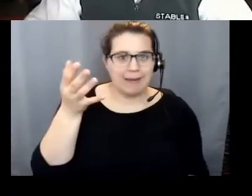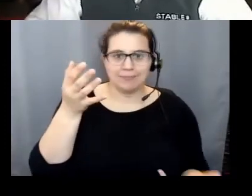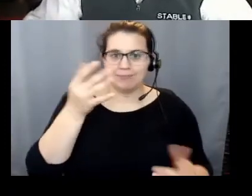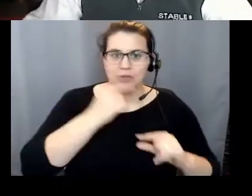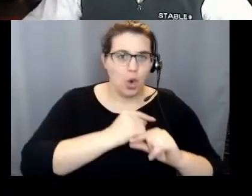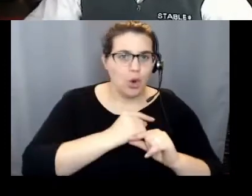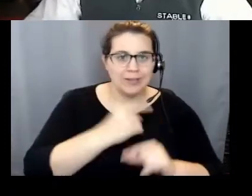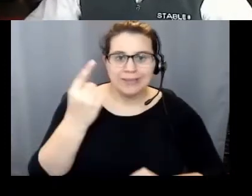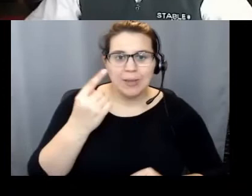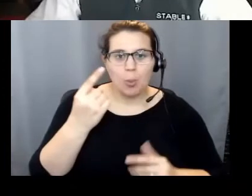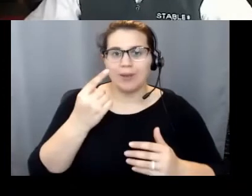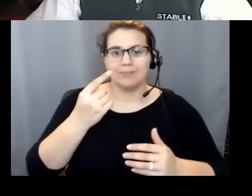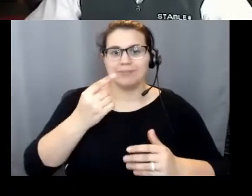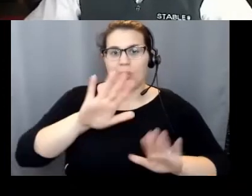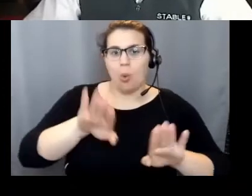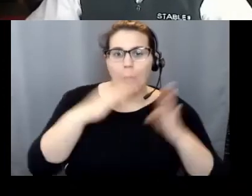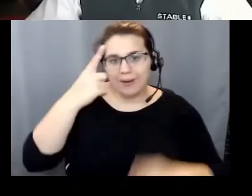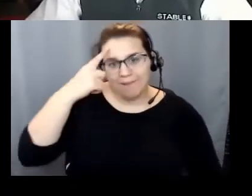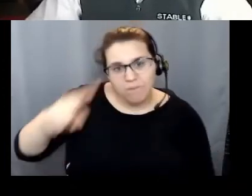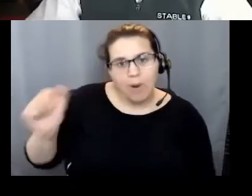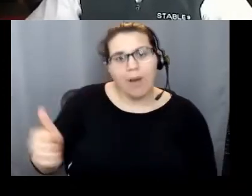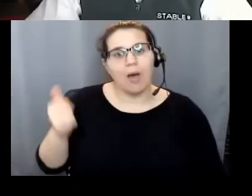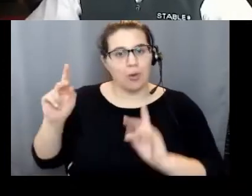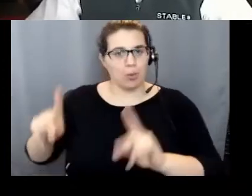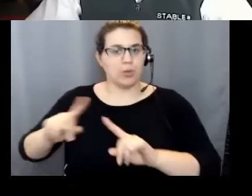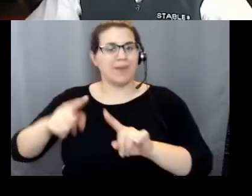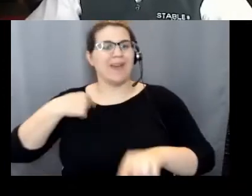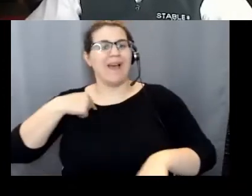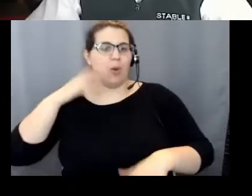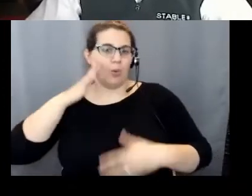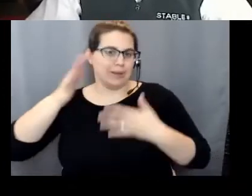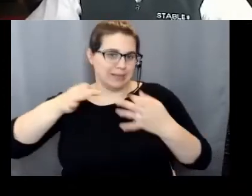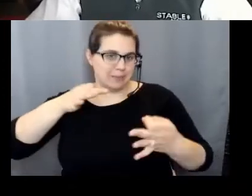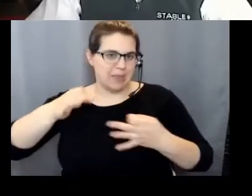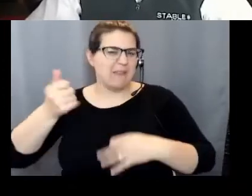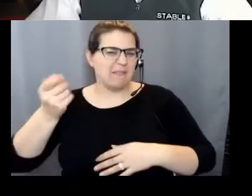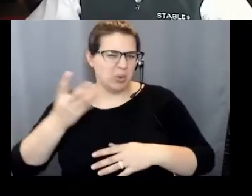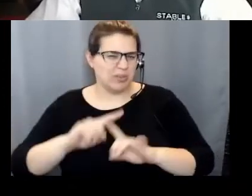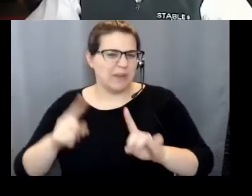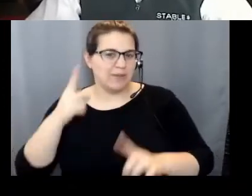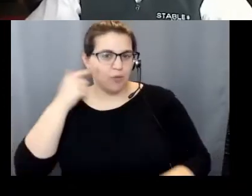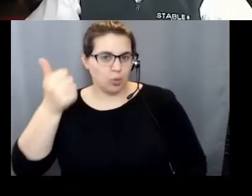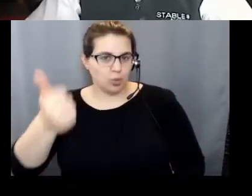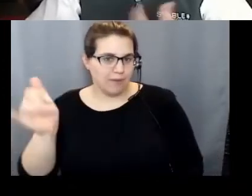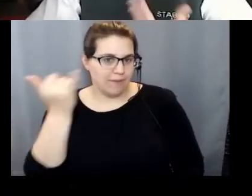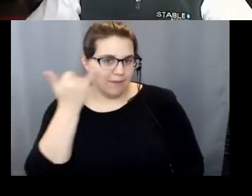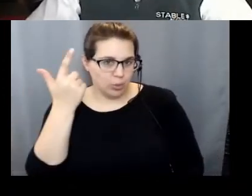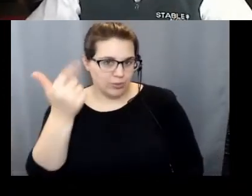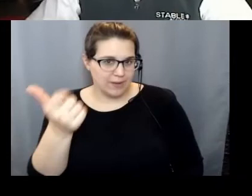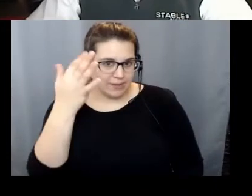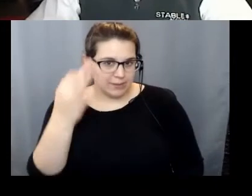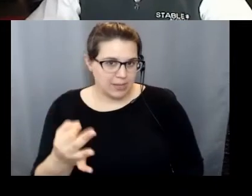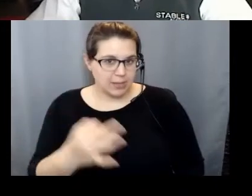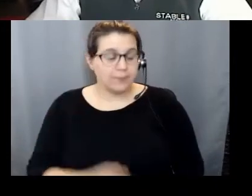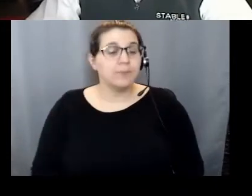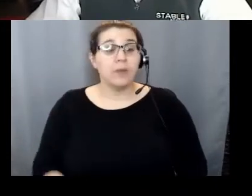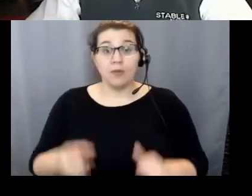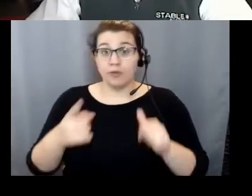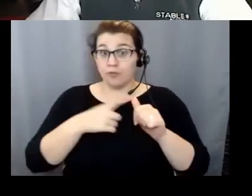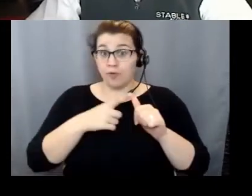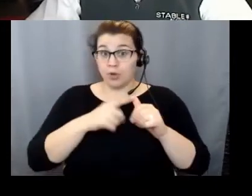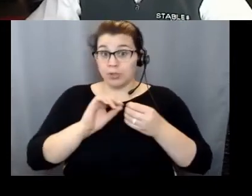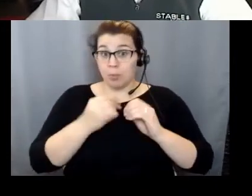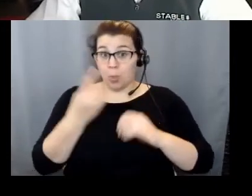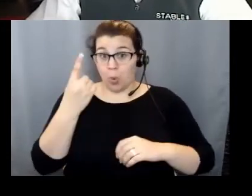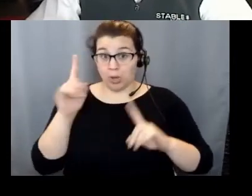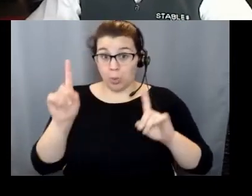with a disability. But I will explain some differences. So first of all, the first question that you'll be asked in